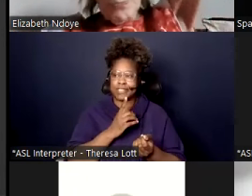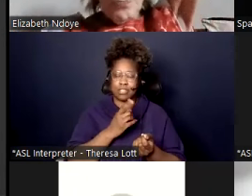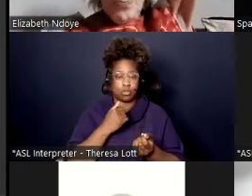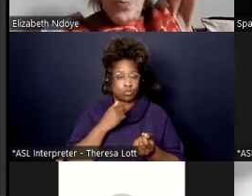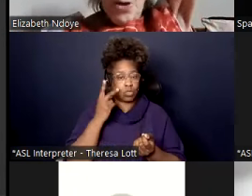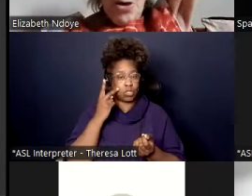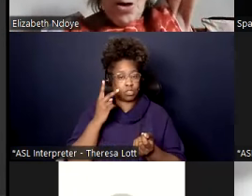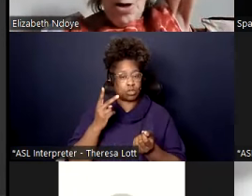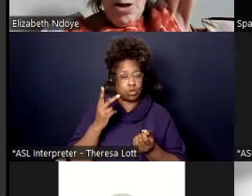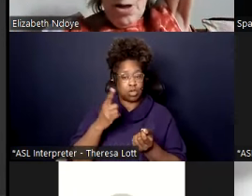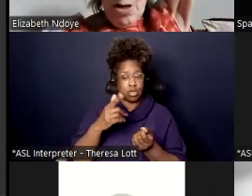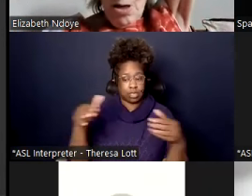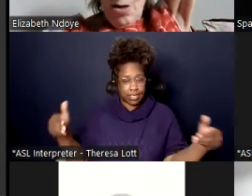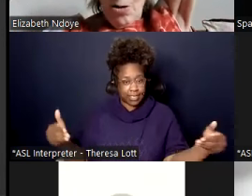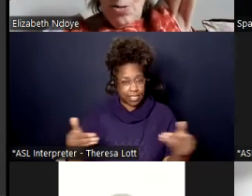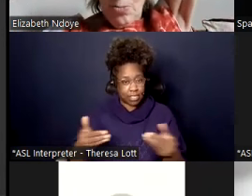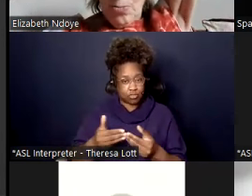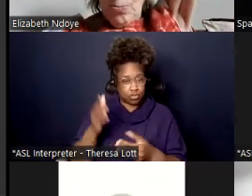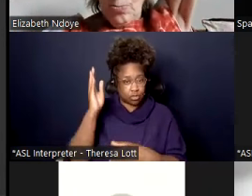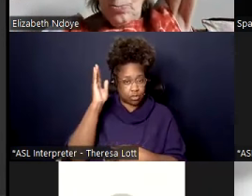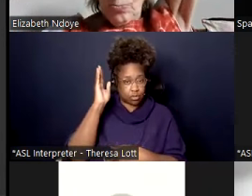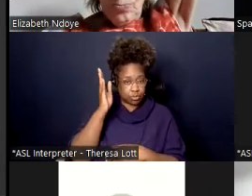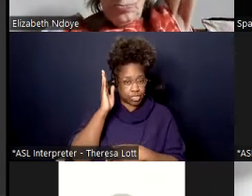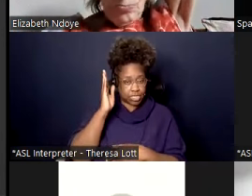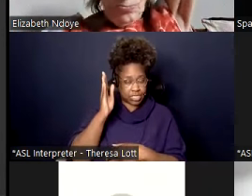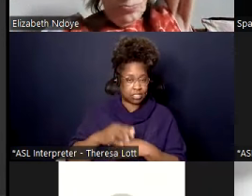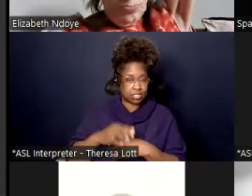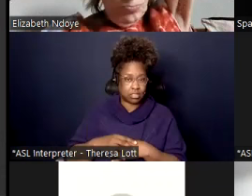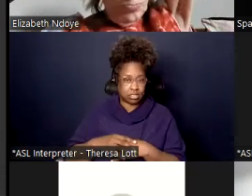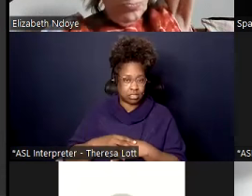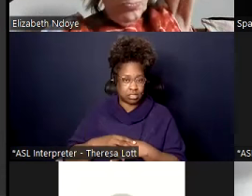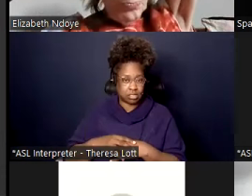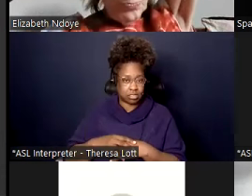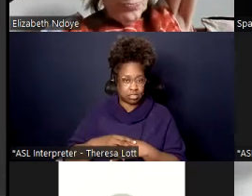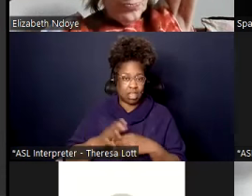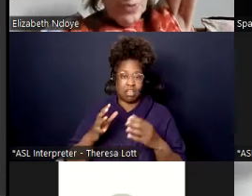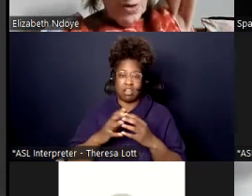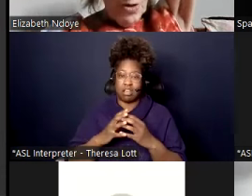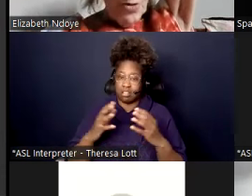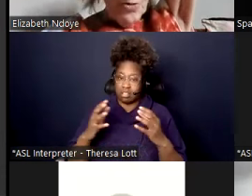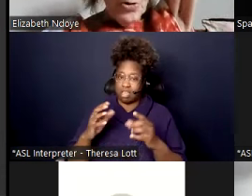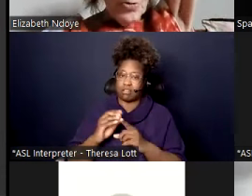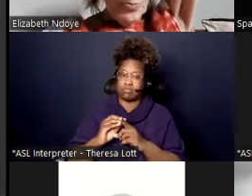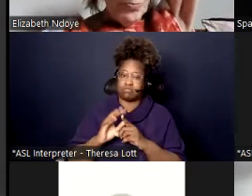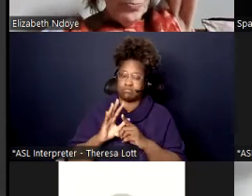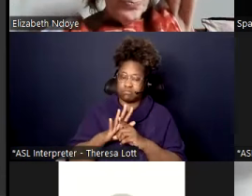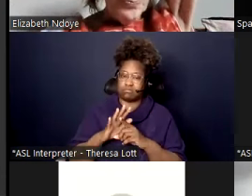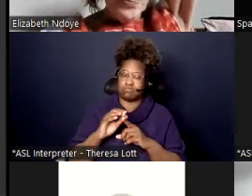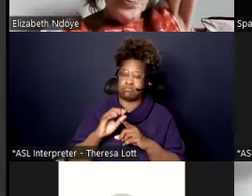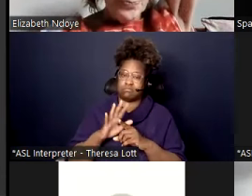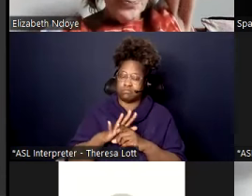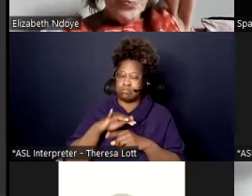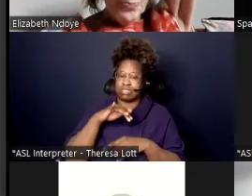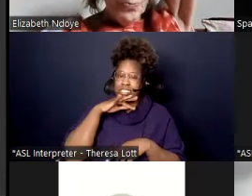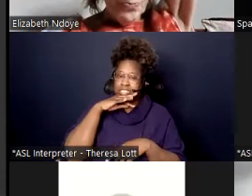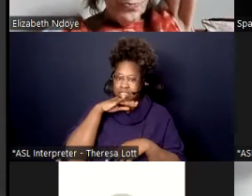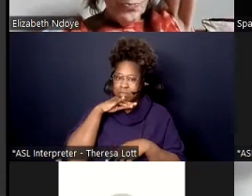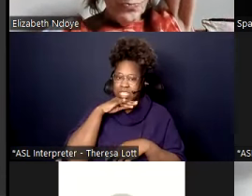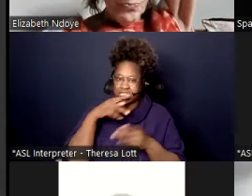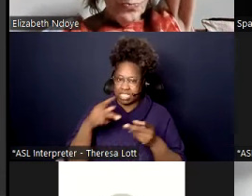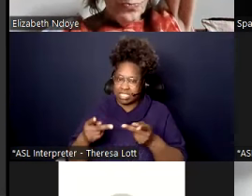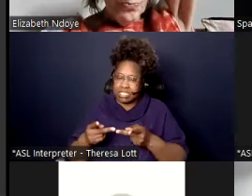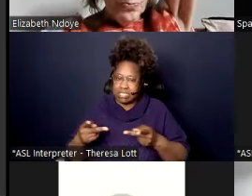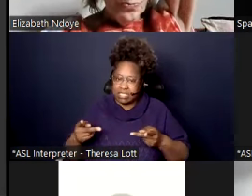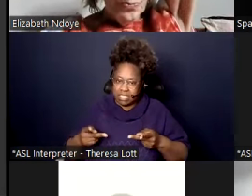intro presentation, really the high exposure to contaminated sites across this region, and the sort of relationship